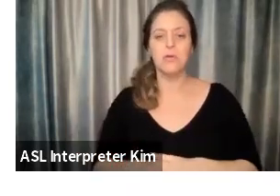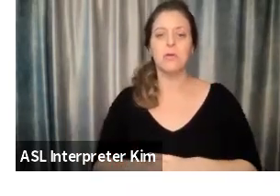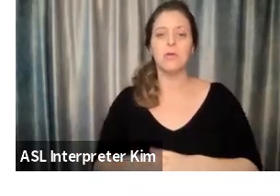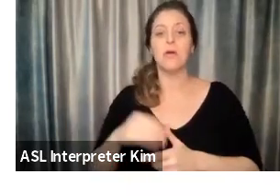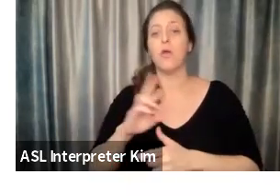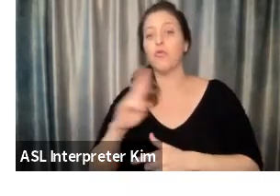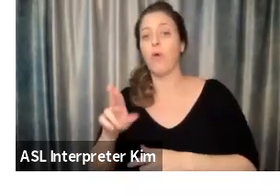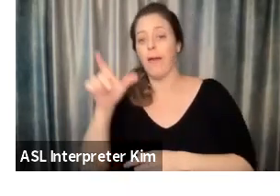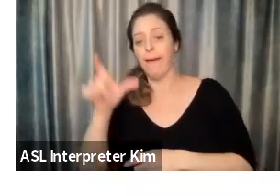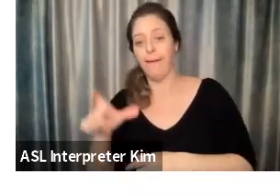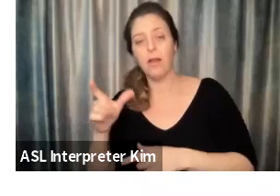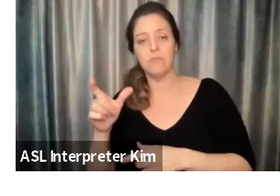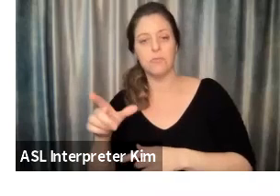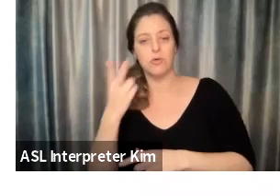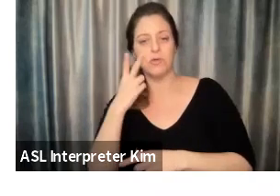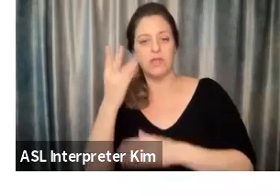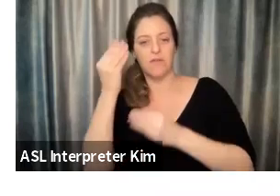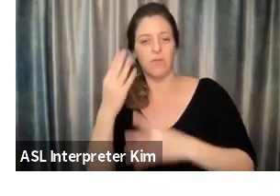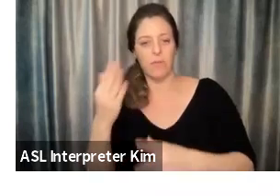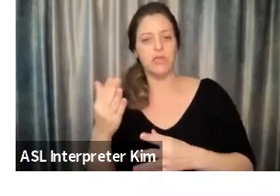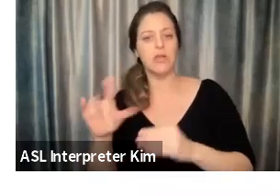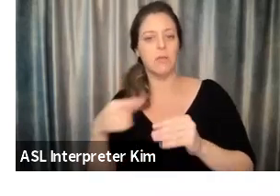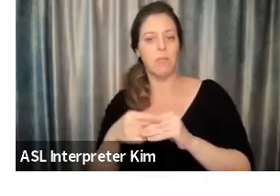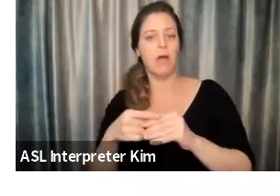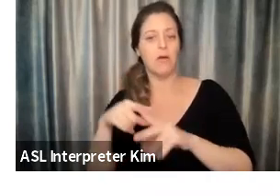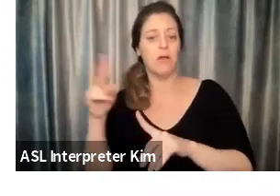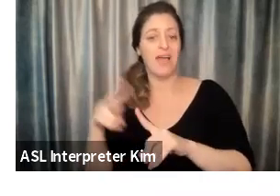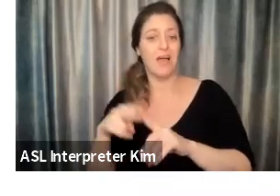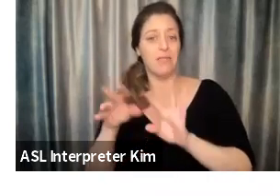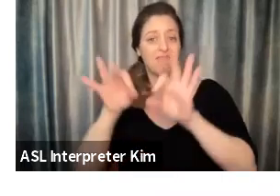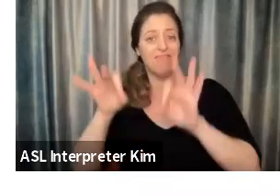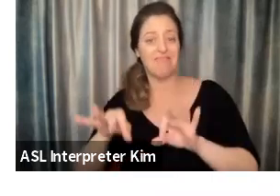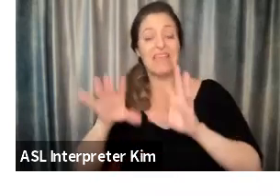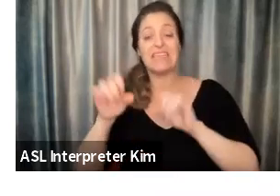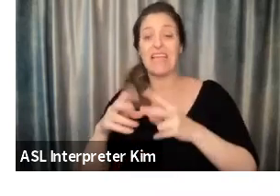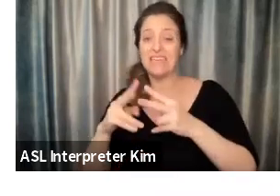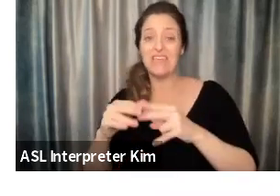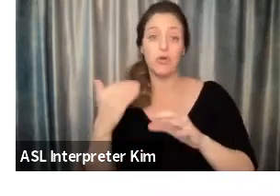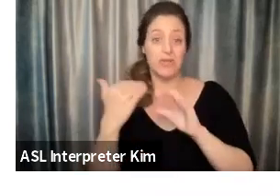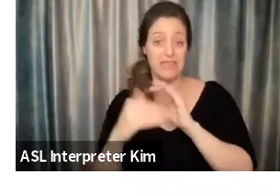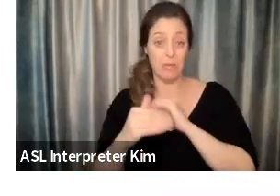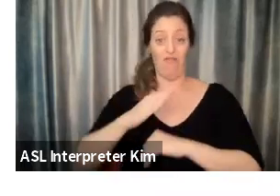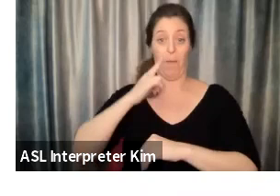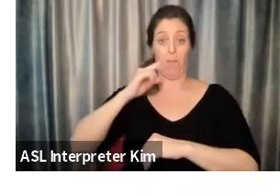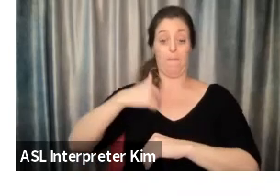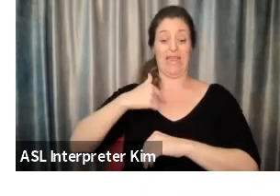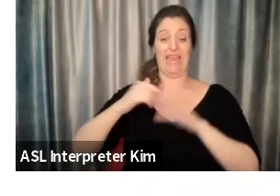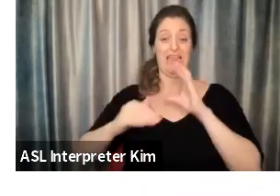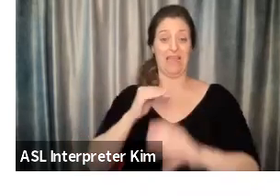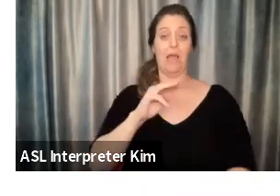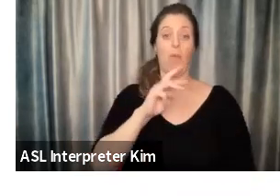the information stating that the application can either be emailed to my email,